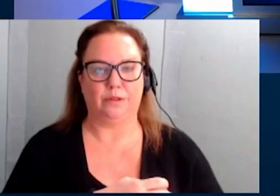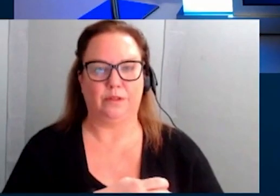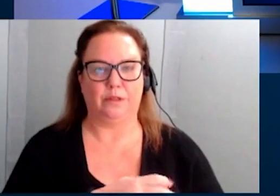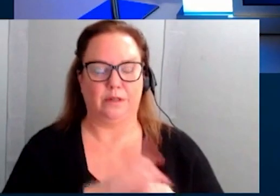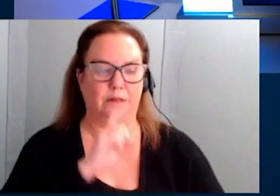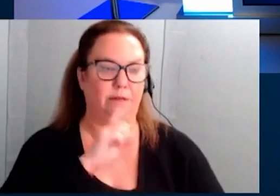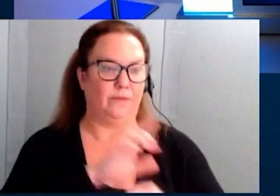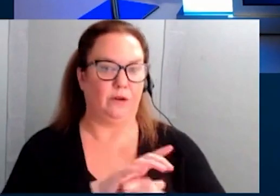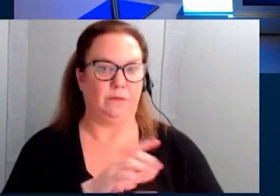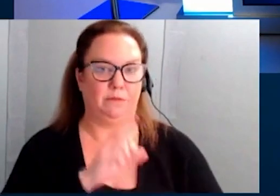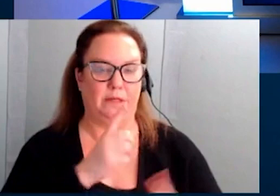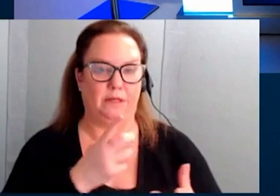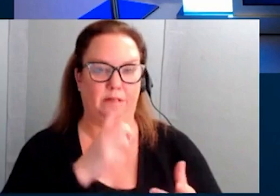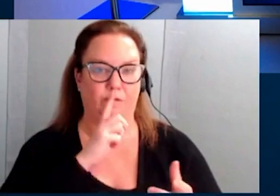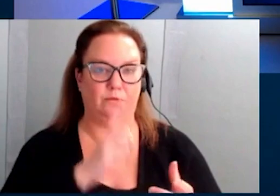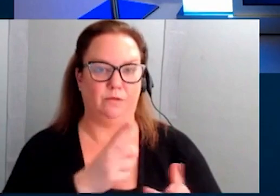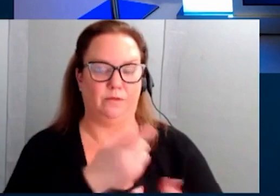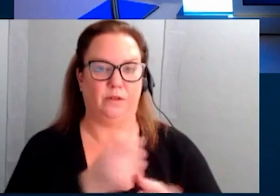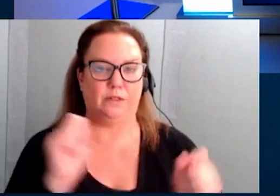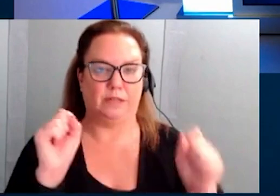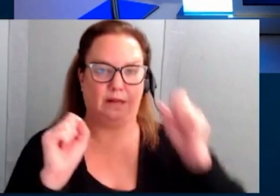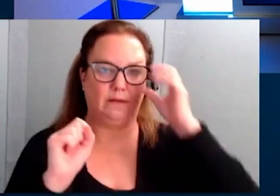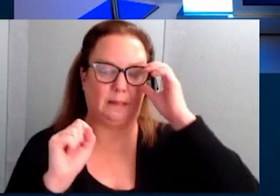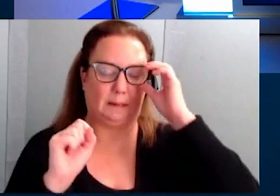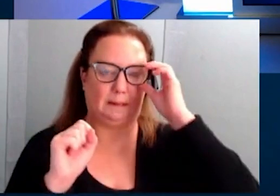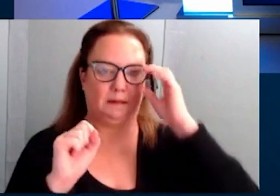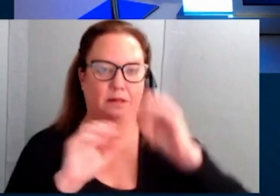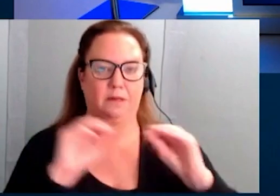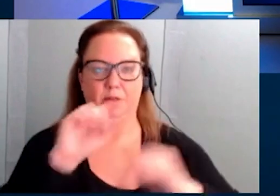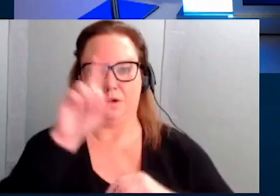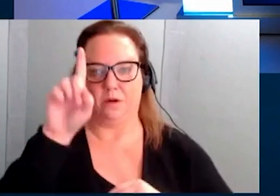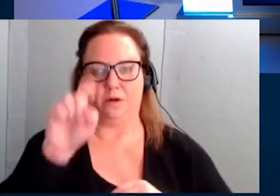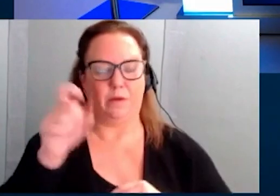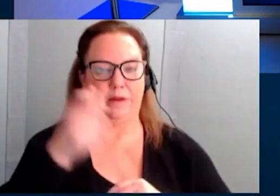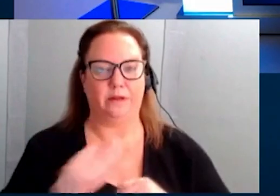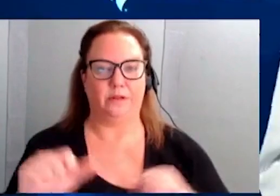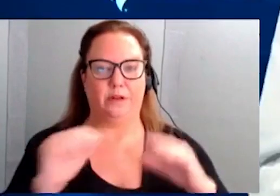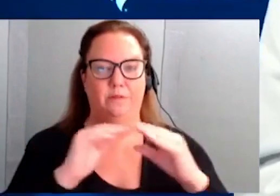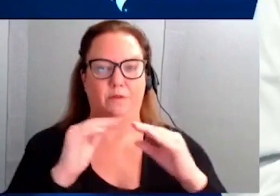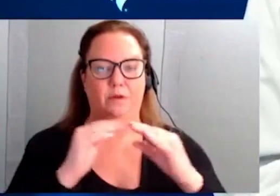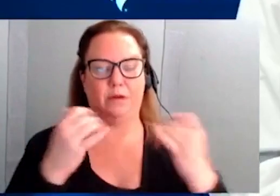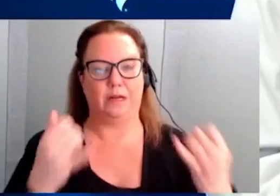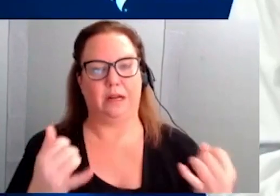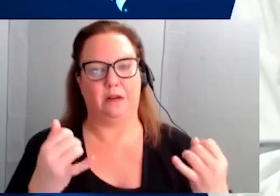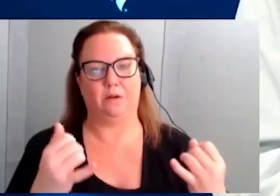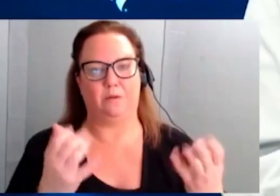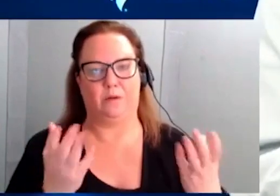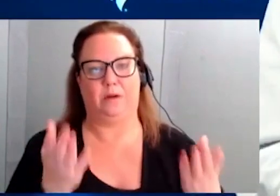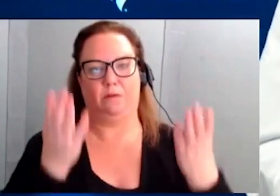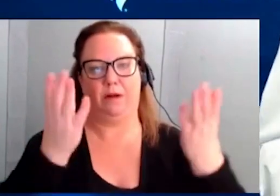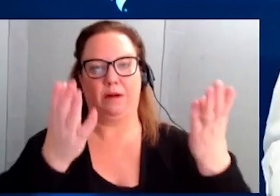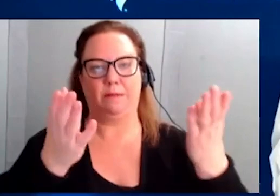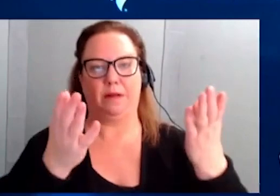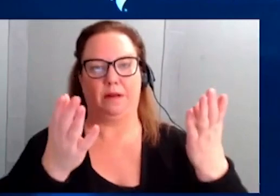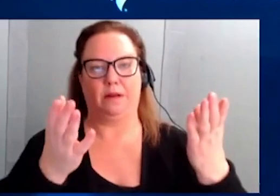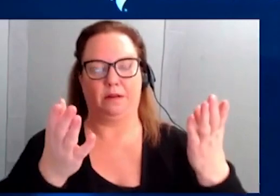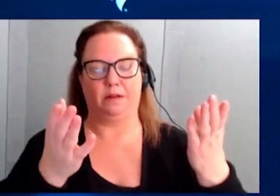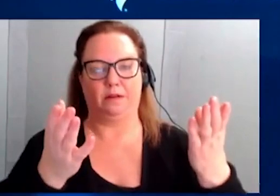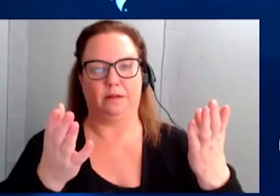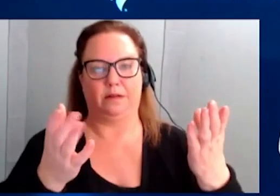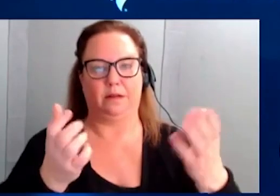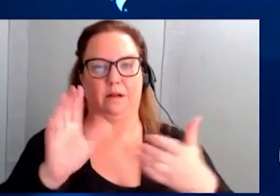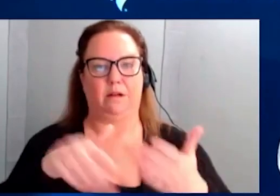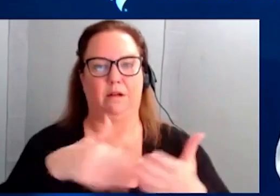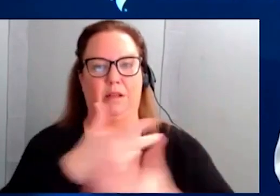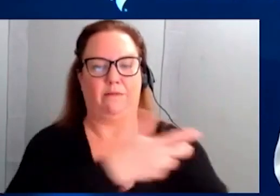the case as far as safety with... Yeah, I don't think there's any question anymore, and now we absolutely recommend the whole spectrum of vaccination